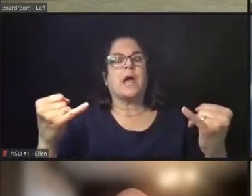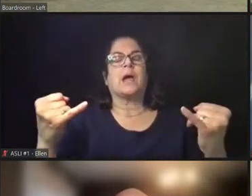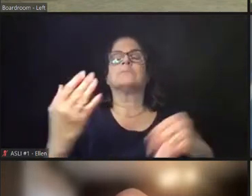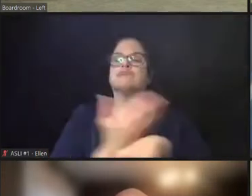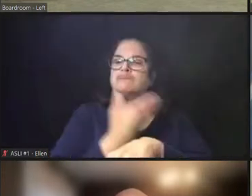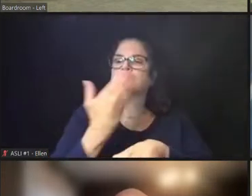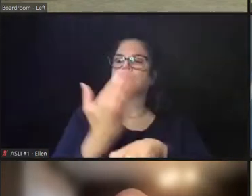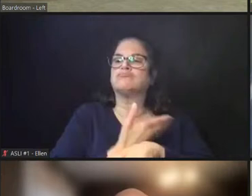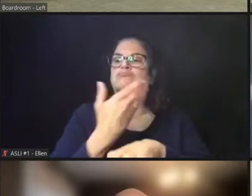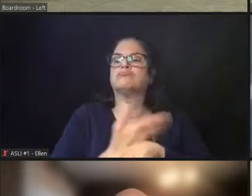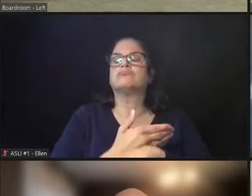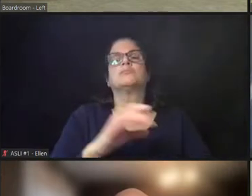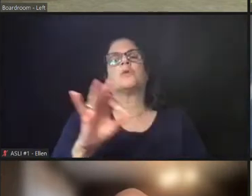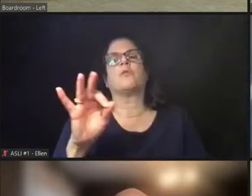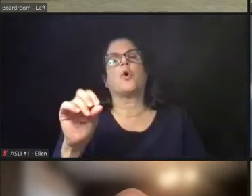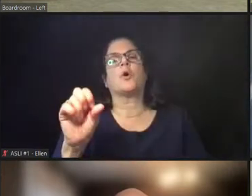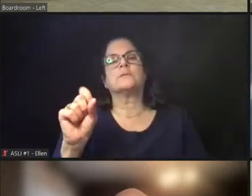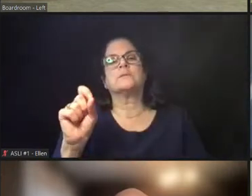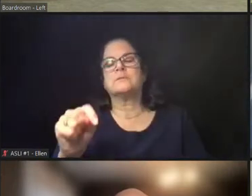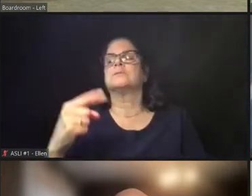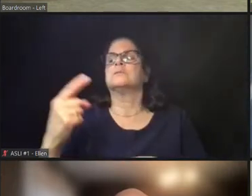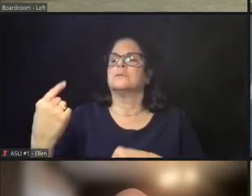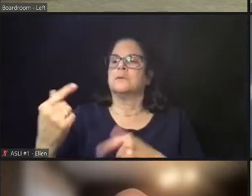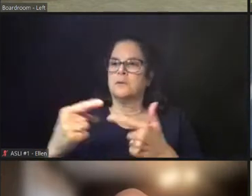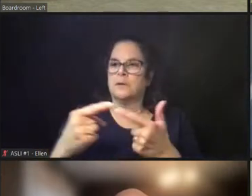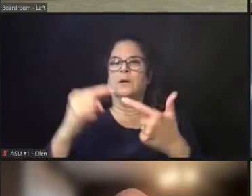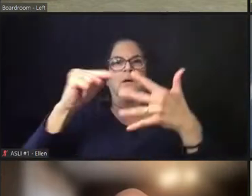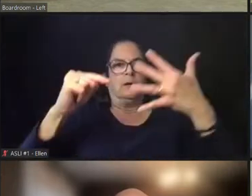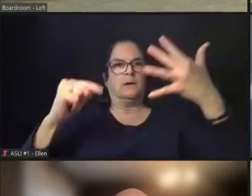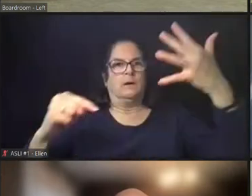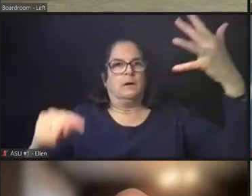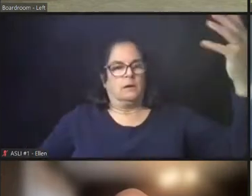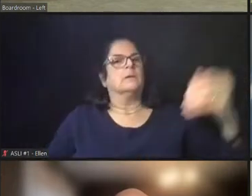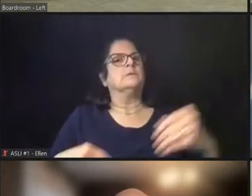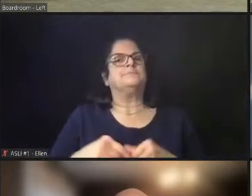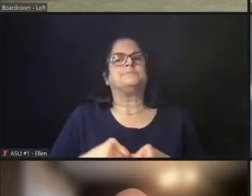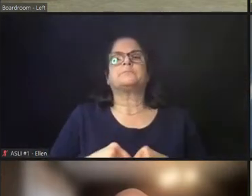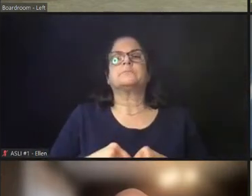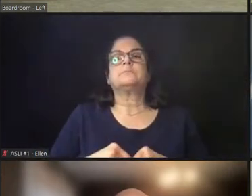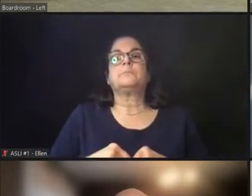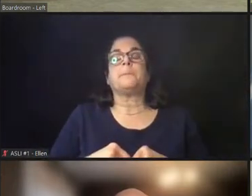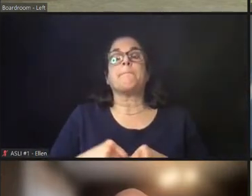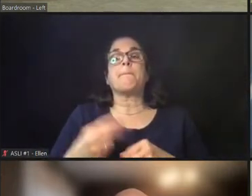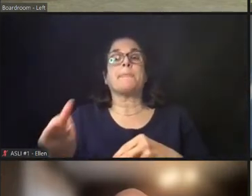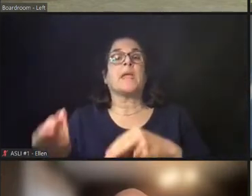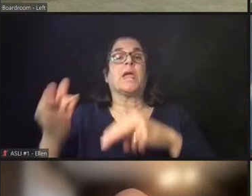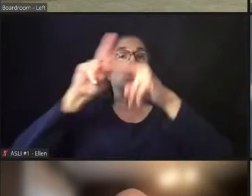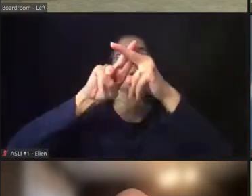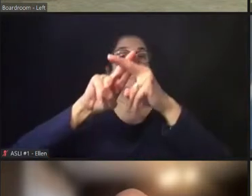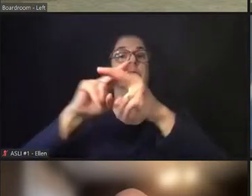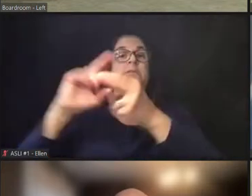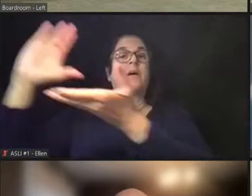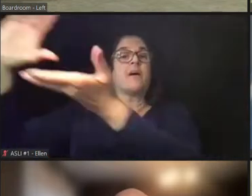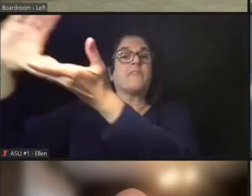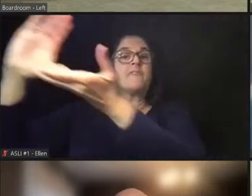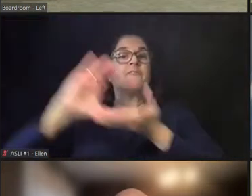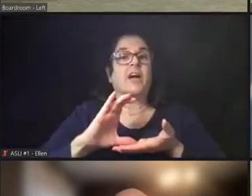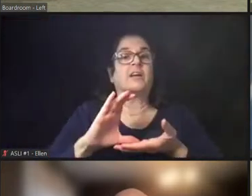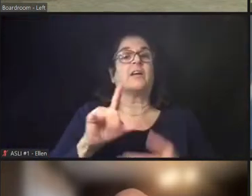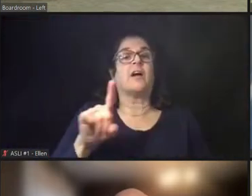renewal, and Kedzie Bus Garage building exterior work. The net increase in funding due to this amendment is